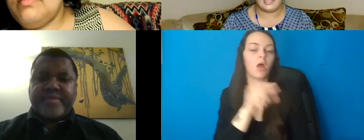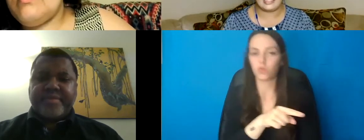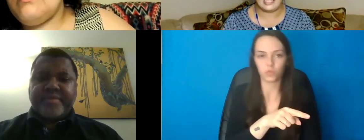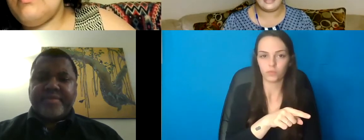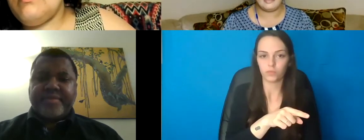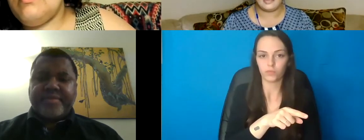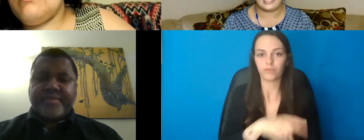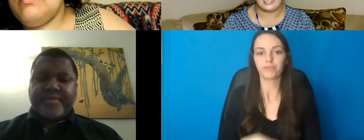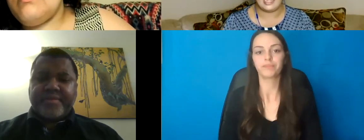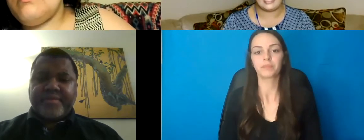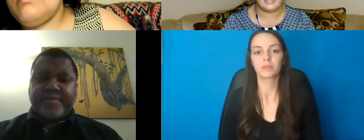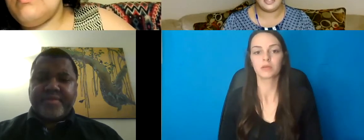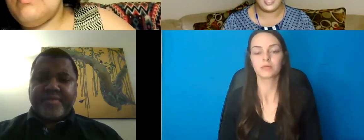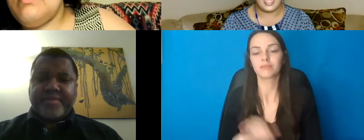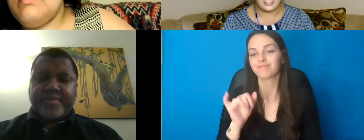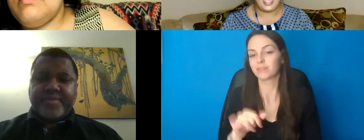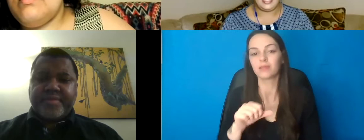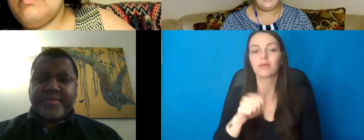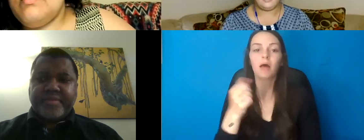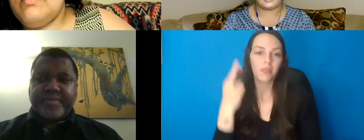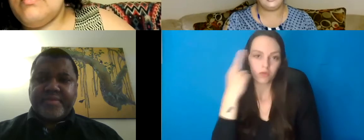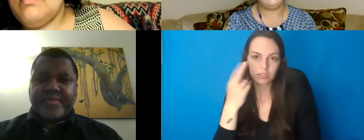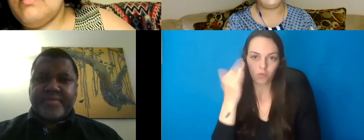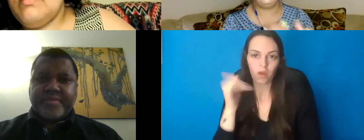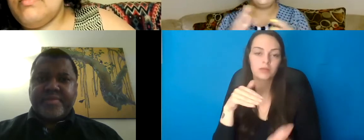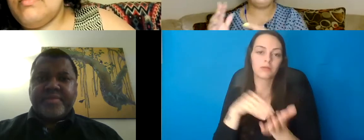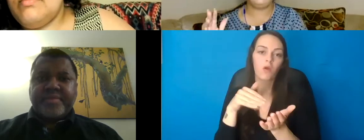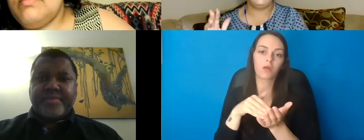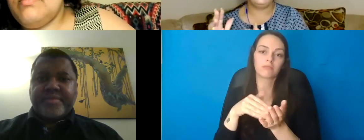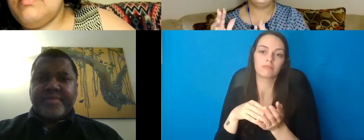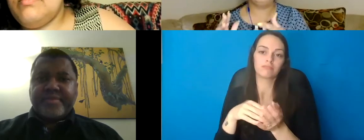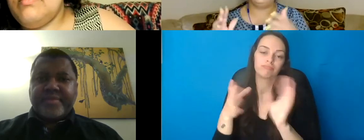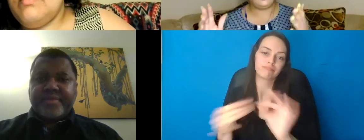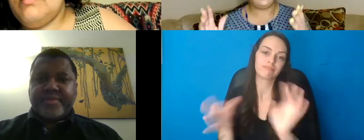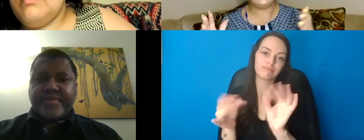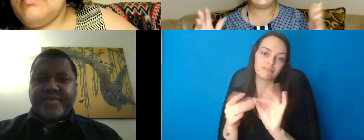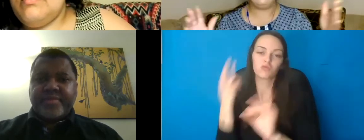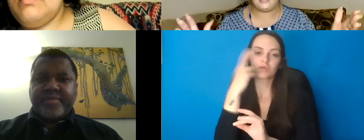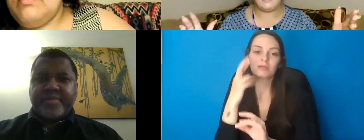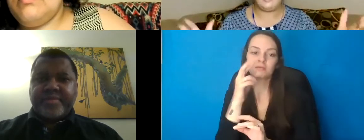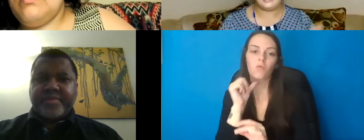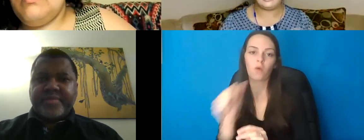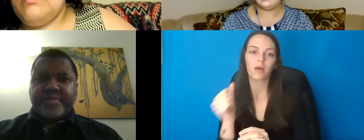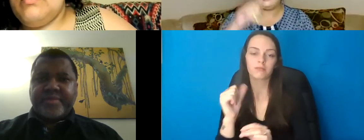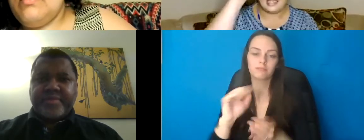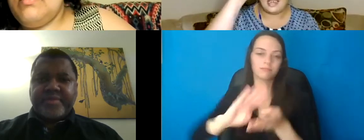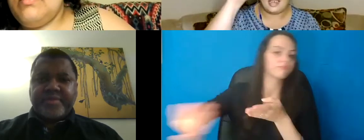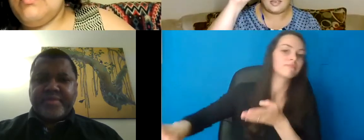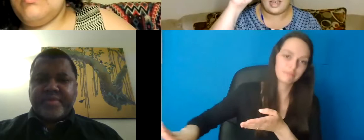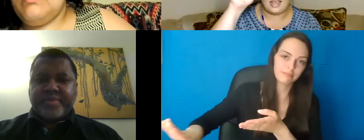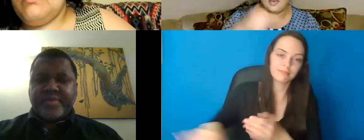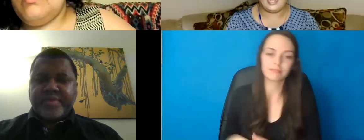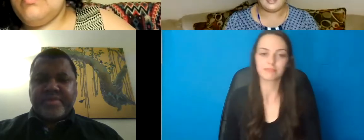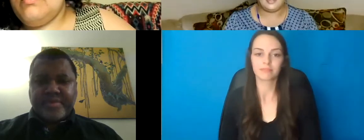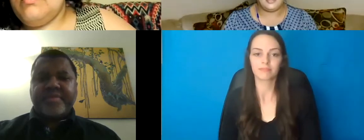and it gives them a reason not to have to do. And even though we're kind of coming out of I don't want to say fully out of it, because that Delta likes to knock right on the